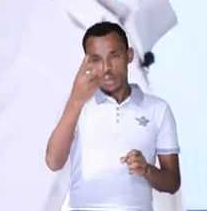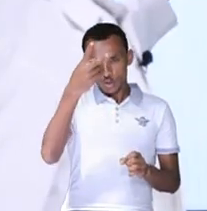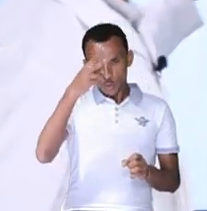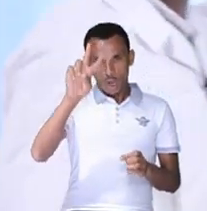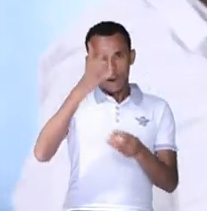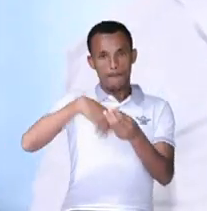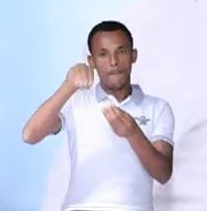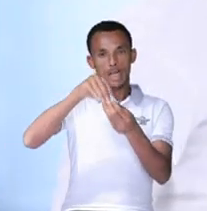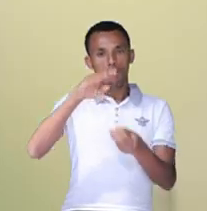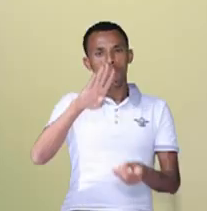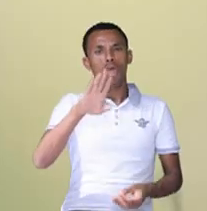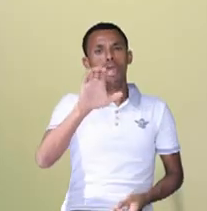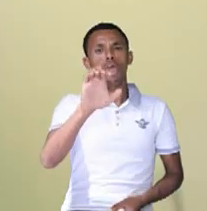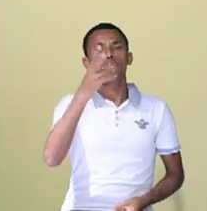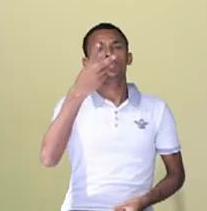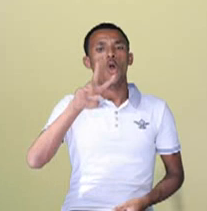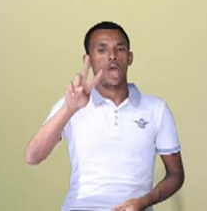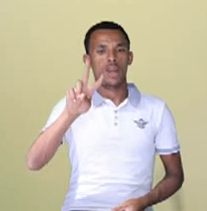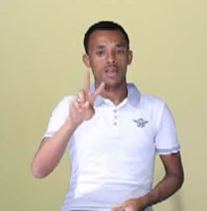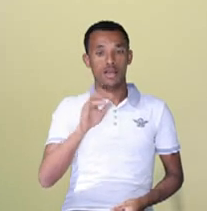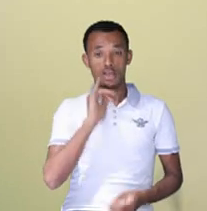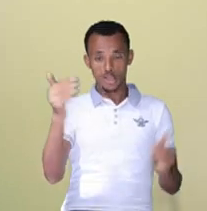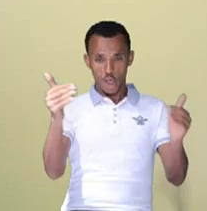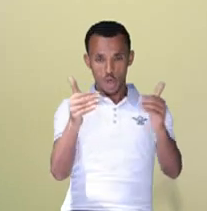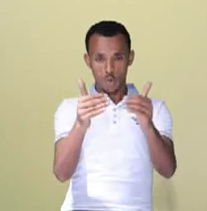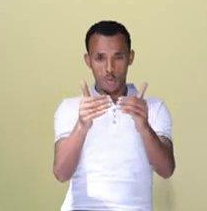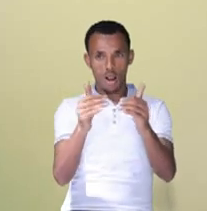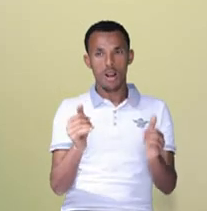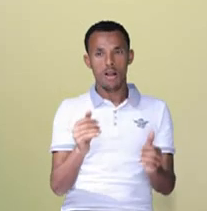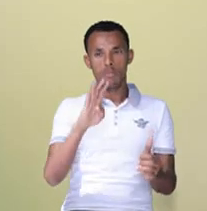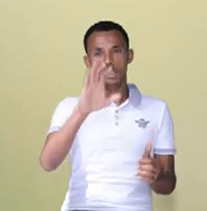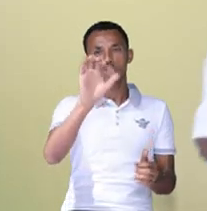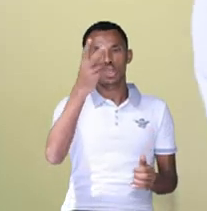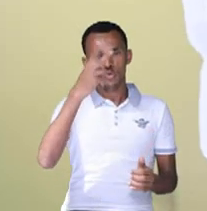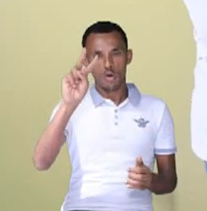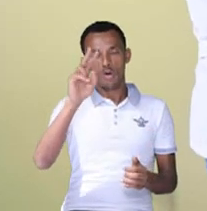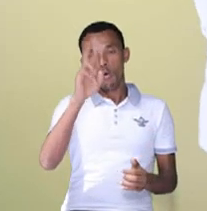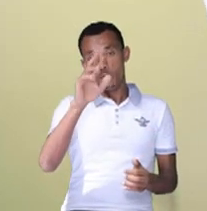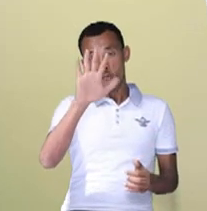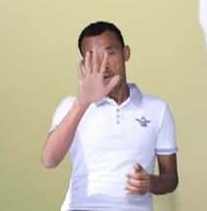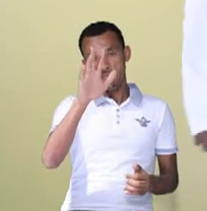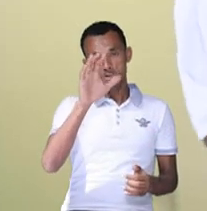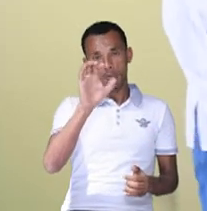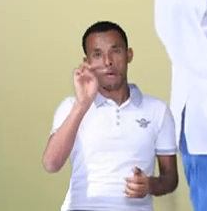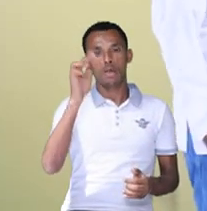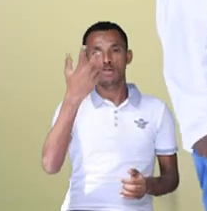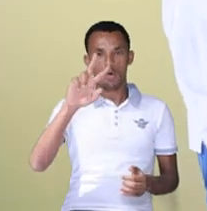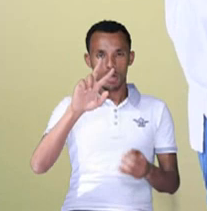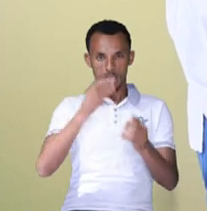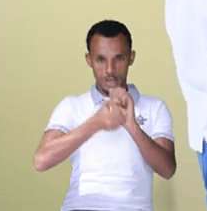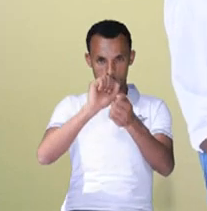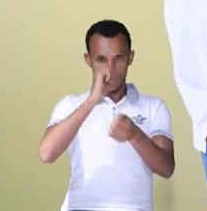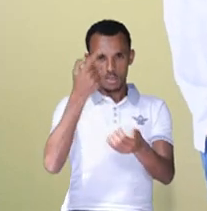square plus BE square is equal to BC square or 5 centimeter square.